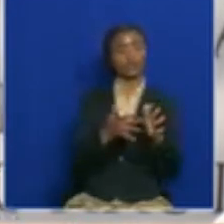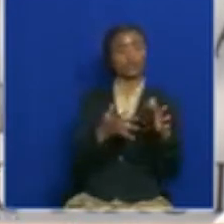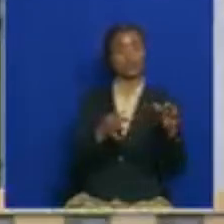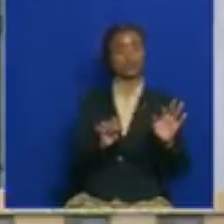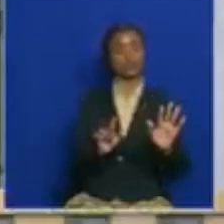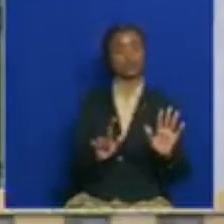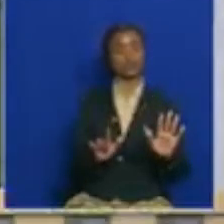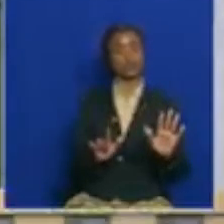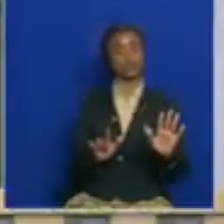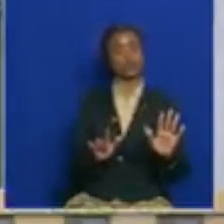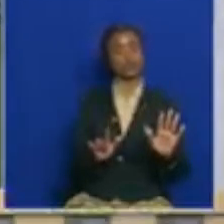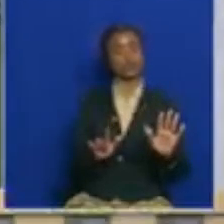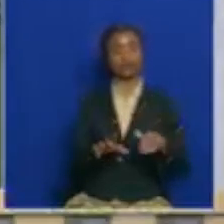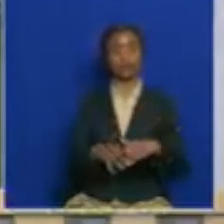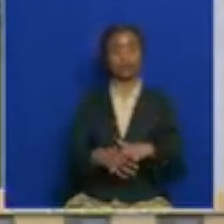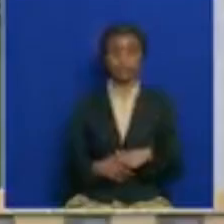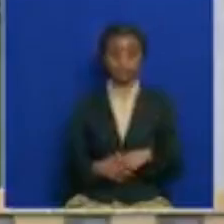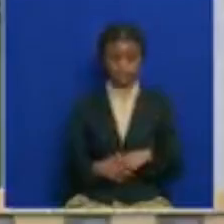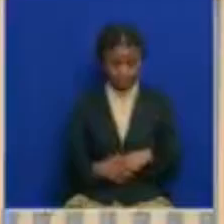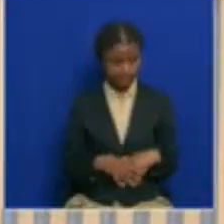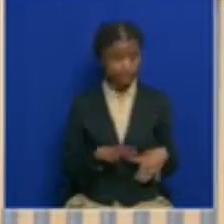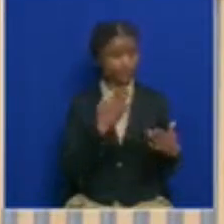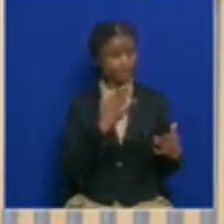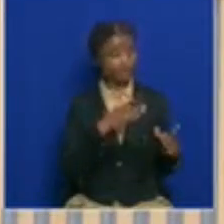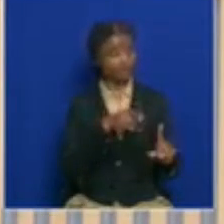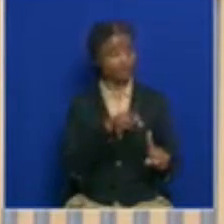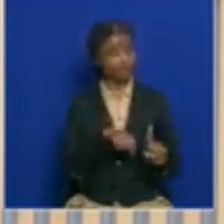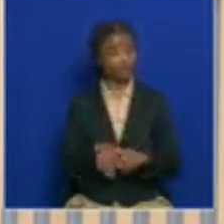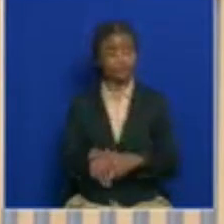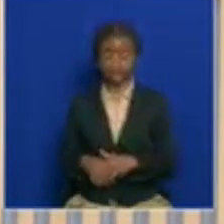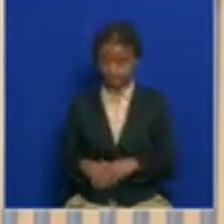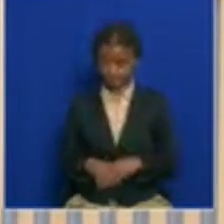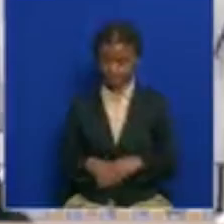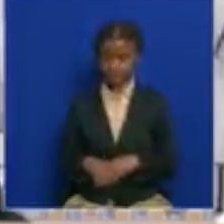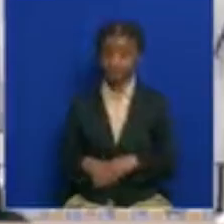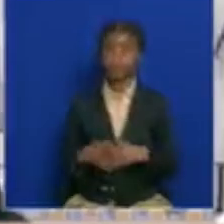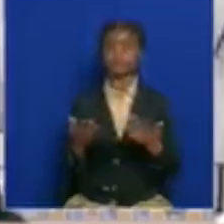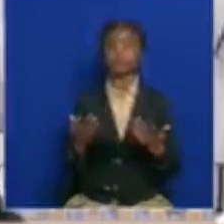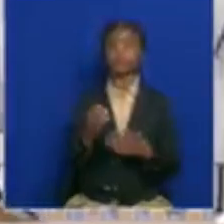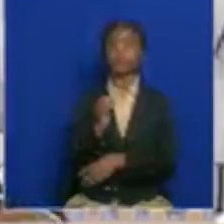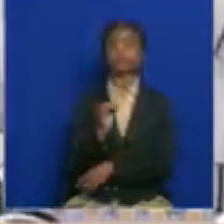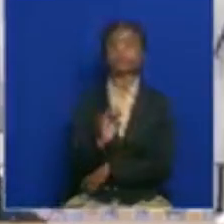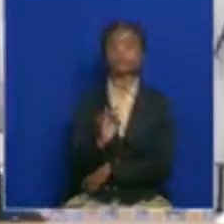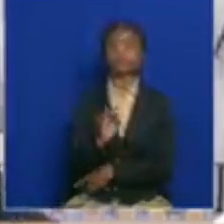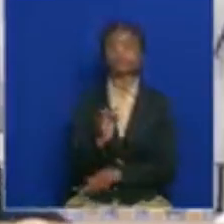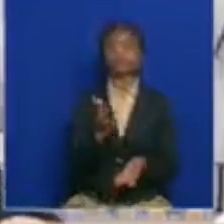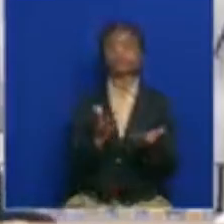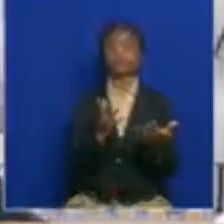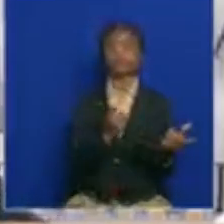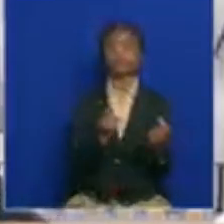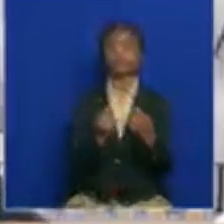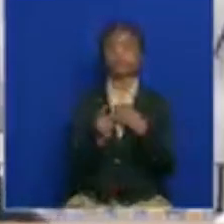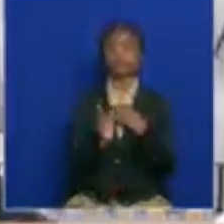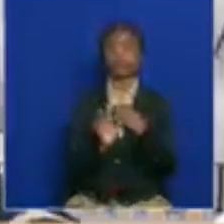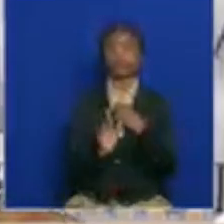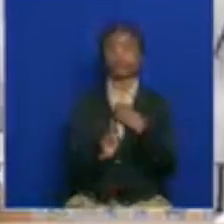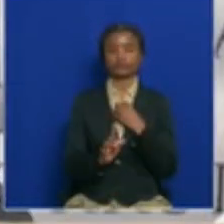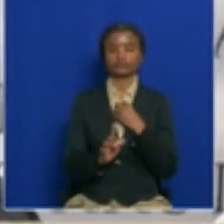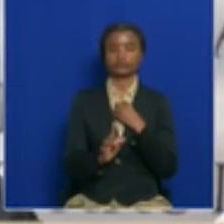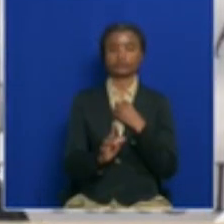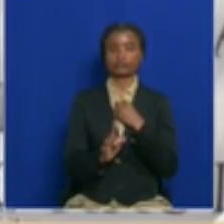Okay, all right. Thank you, Thank you. So if you could then, as I said, deal with your paragraph